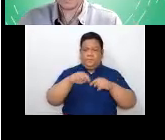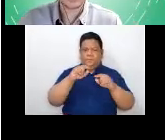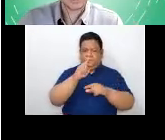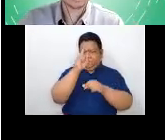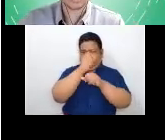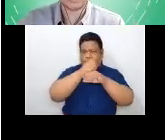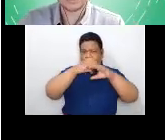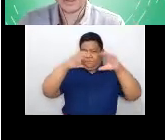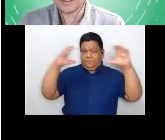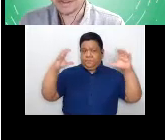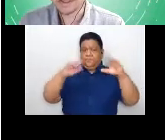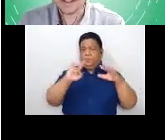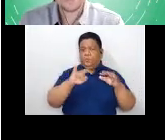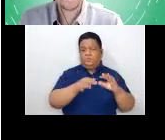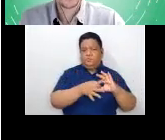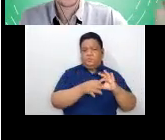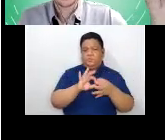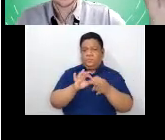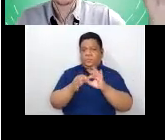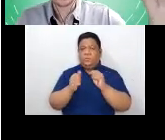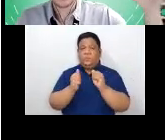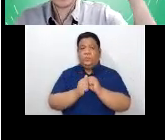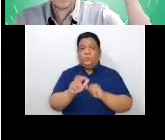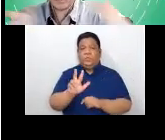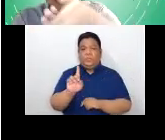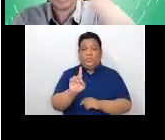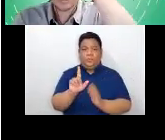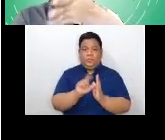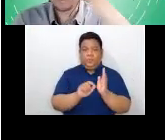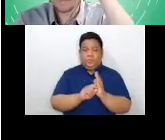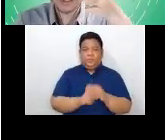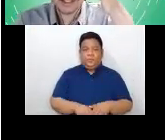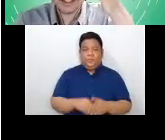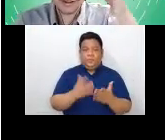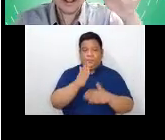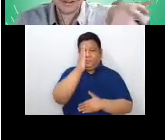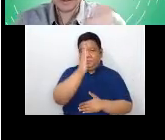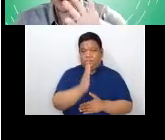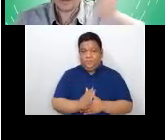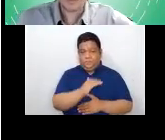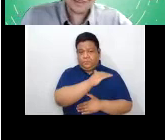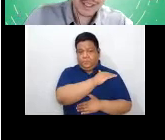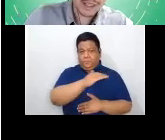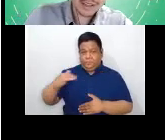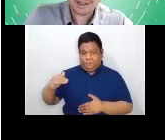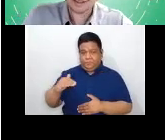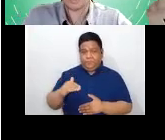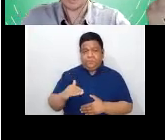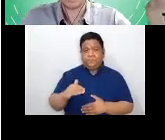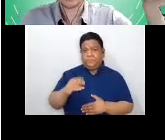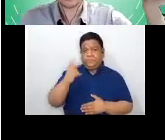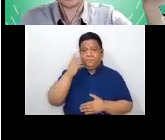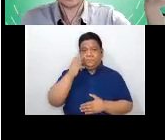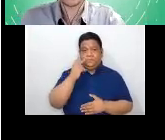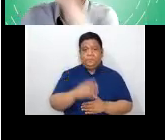interpret this network of 3D printing, right? We kind of separate into this matrix. So on the left side,